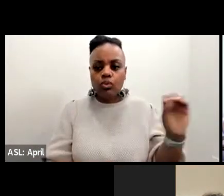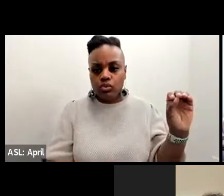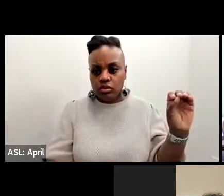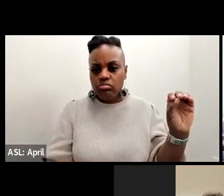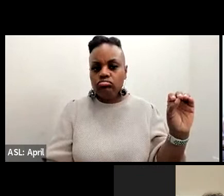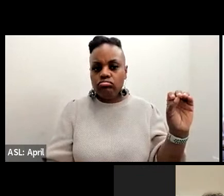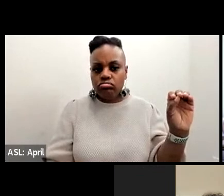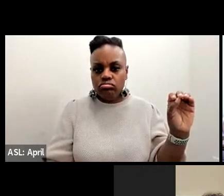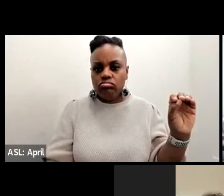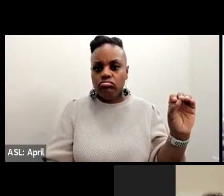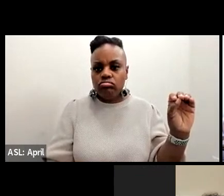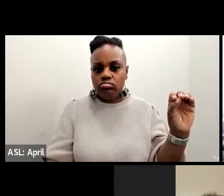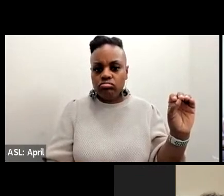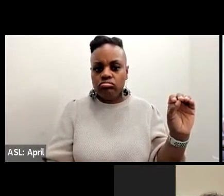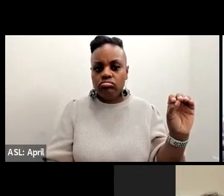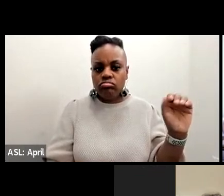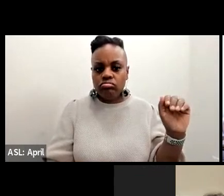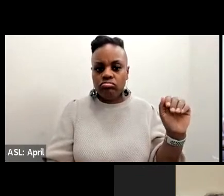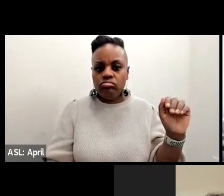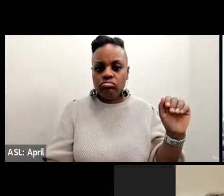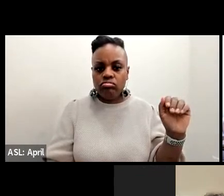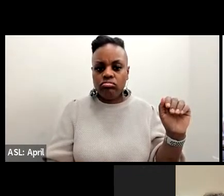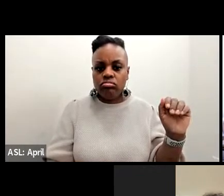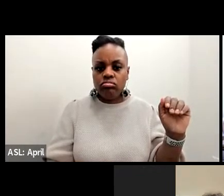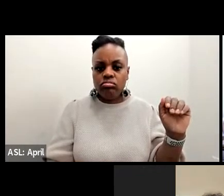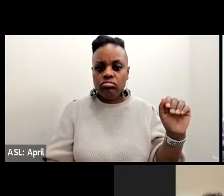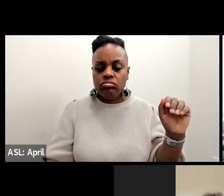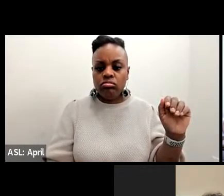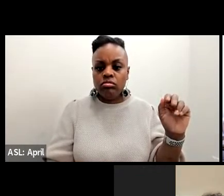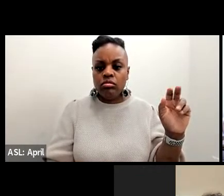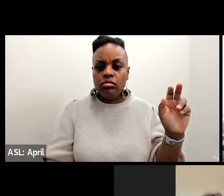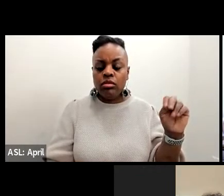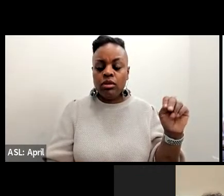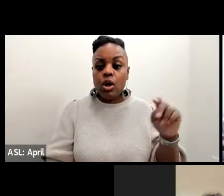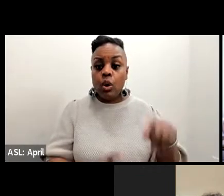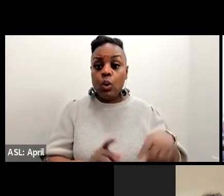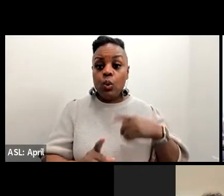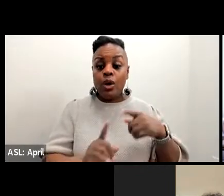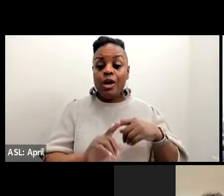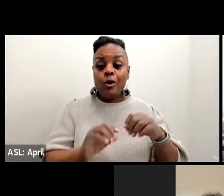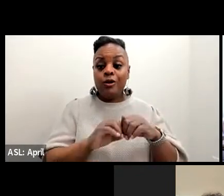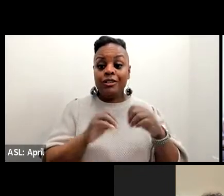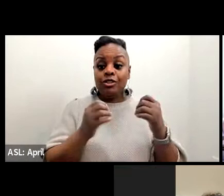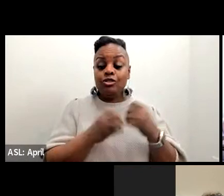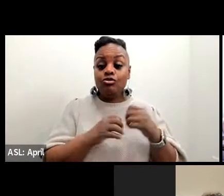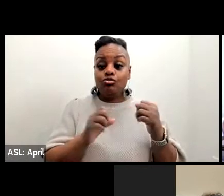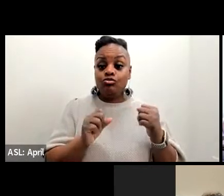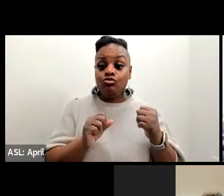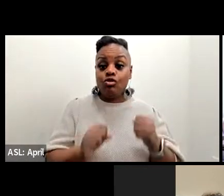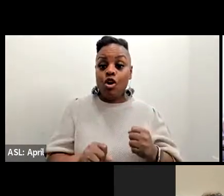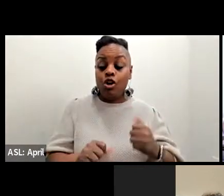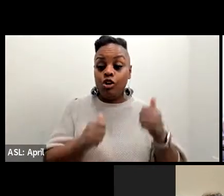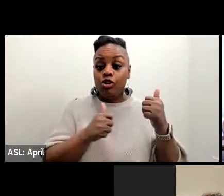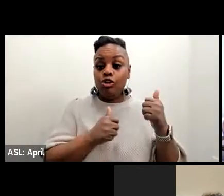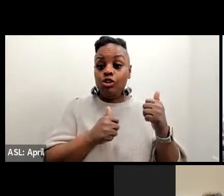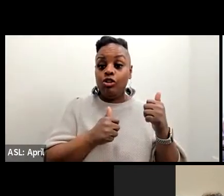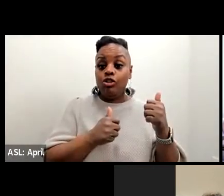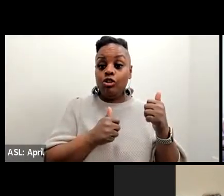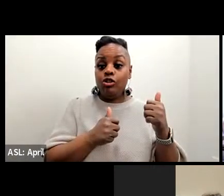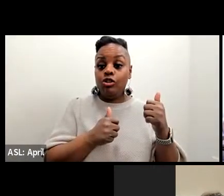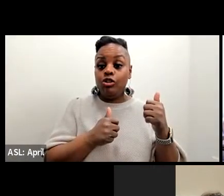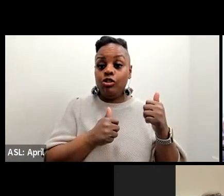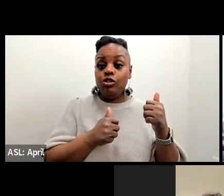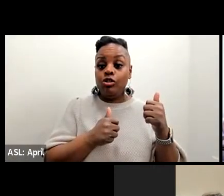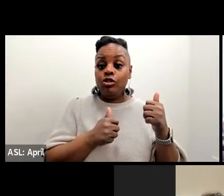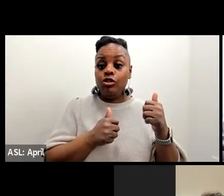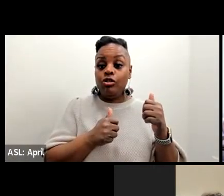shows that when the organization is strong, violent offshoots are less likely to emerge. And the weak ideology of the